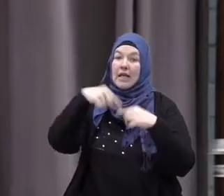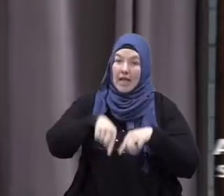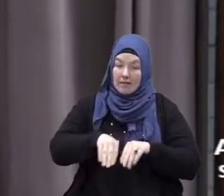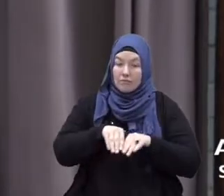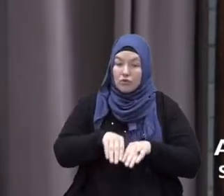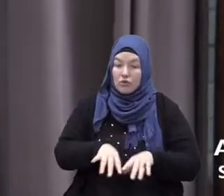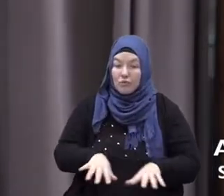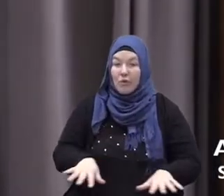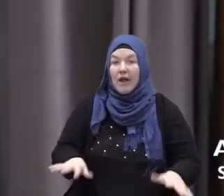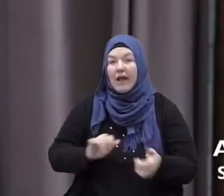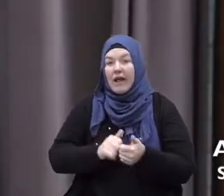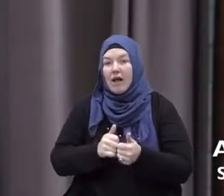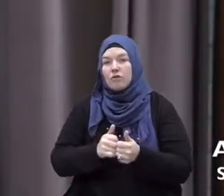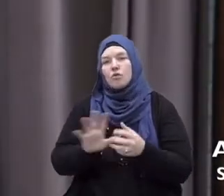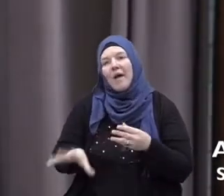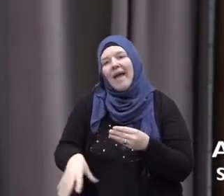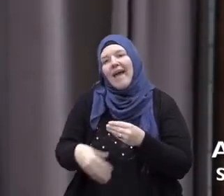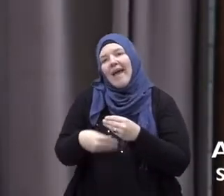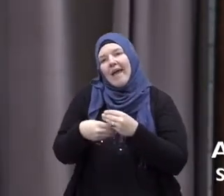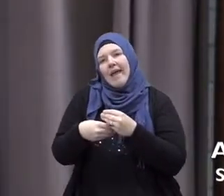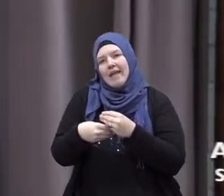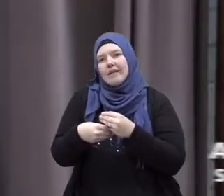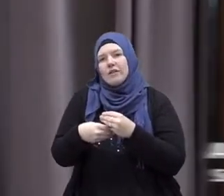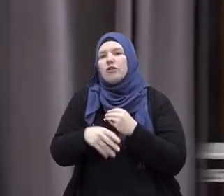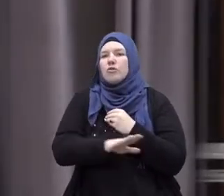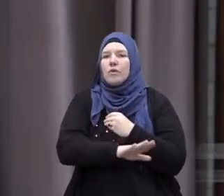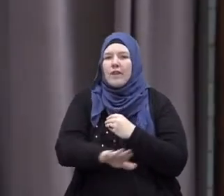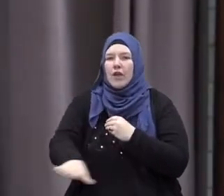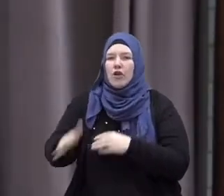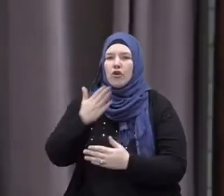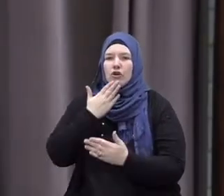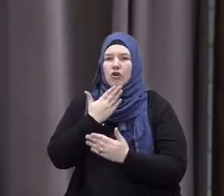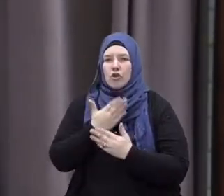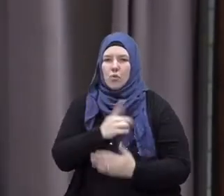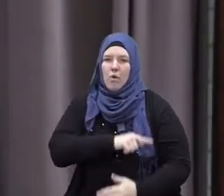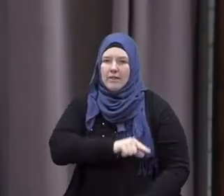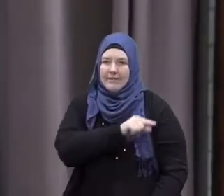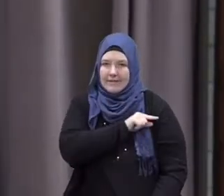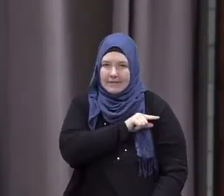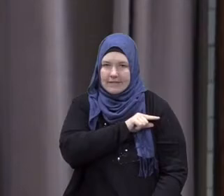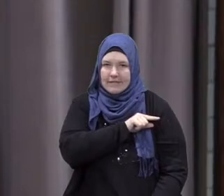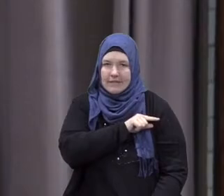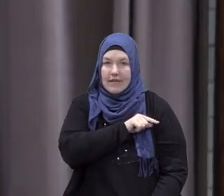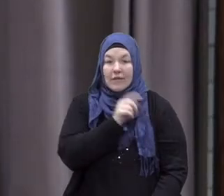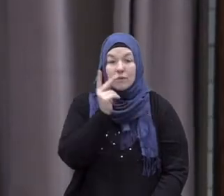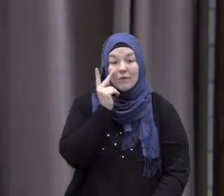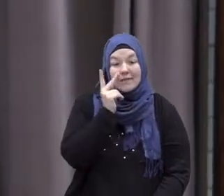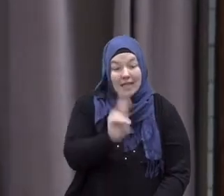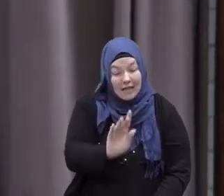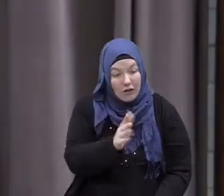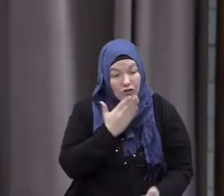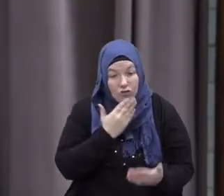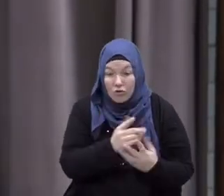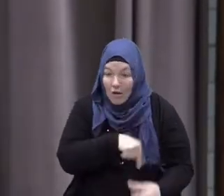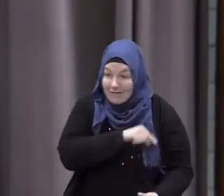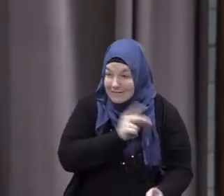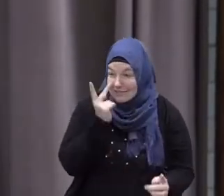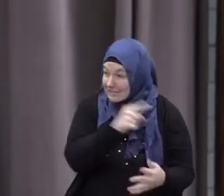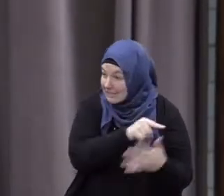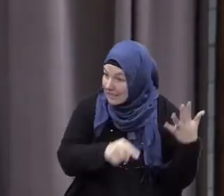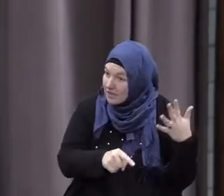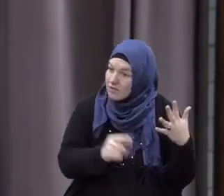to add to any culture a dose of righteousness, a dose of guidance, to enhance their